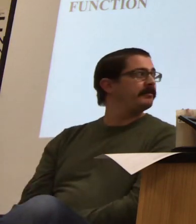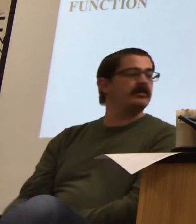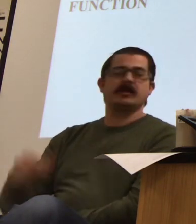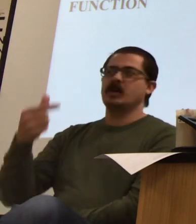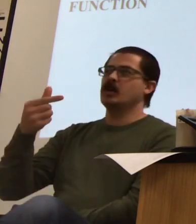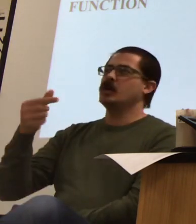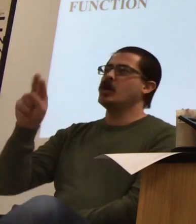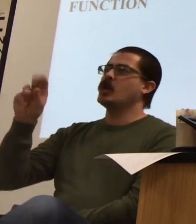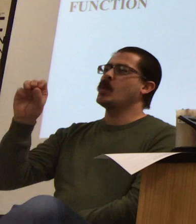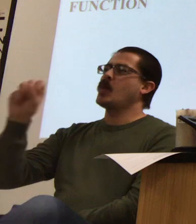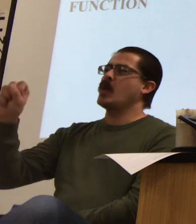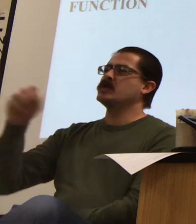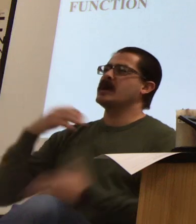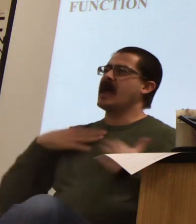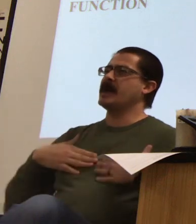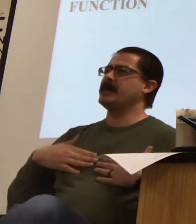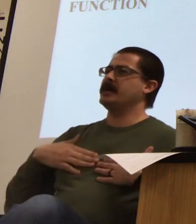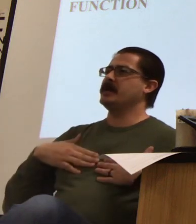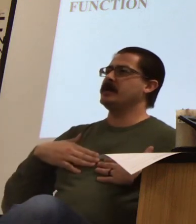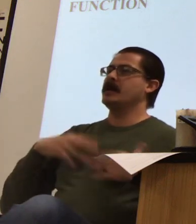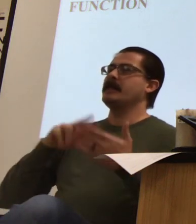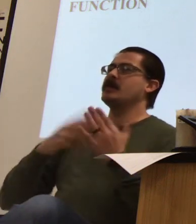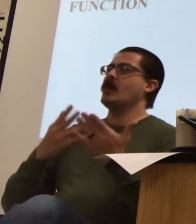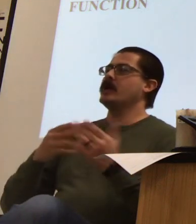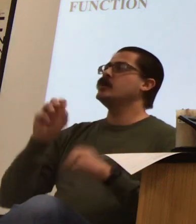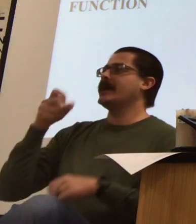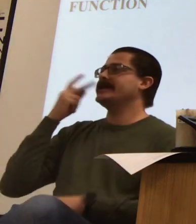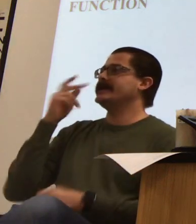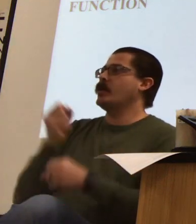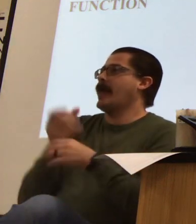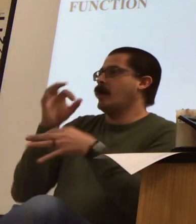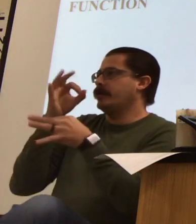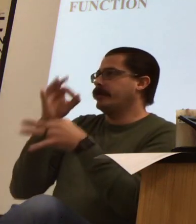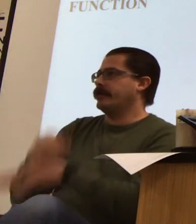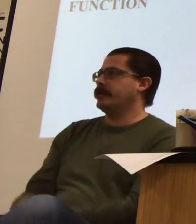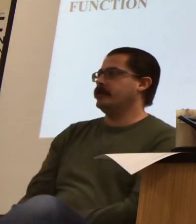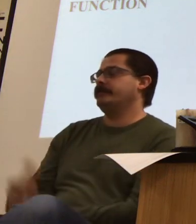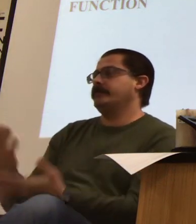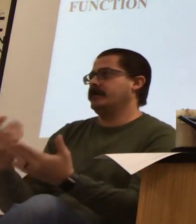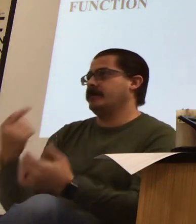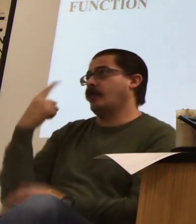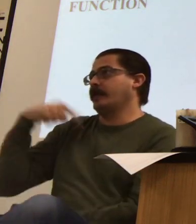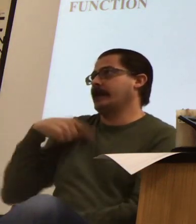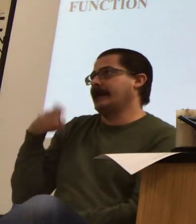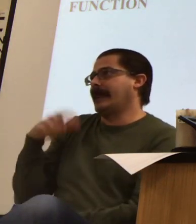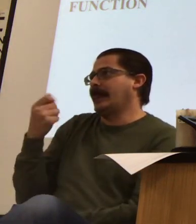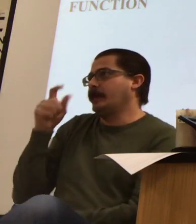structures that can be seen with the unaided eye. Well, except for me, I need a little aid, my glasses.